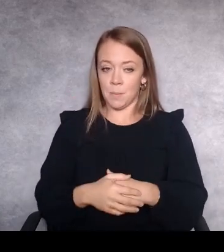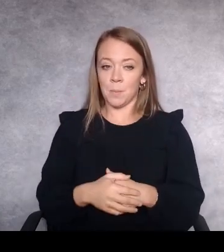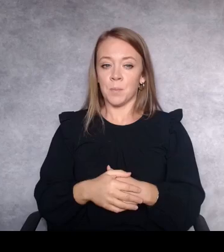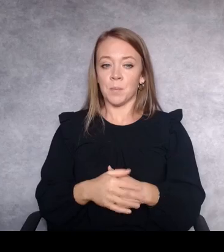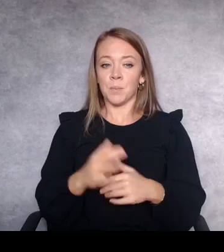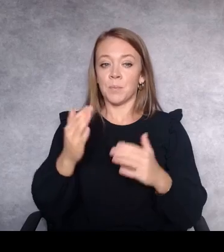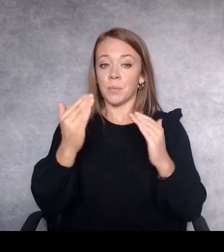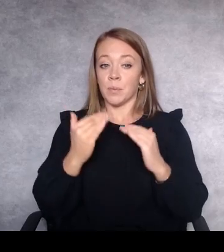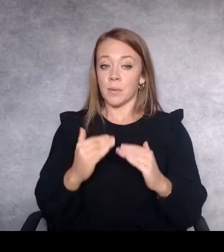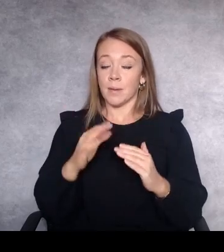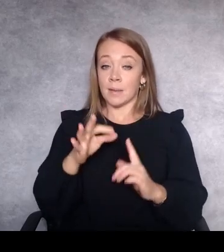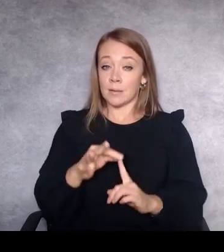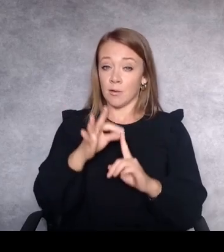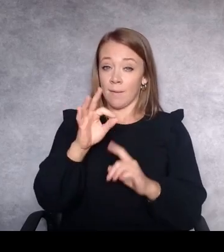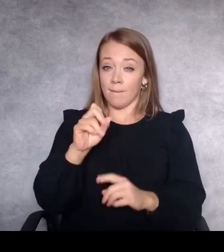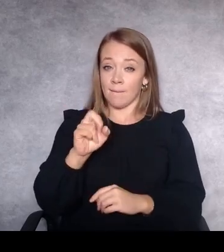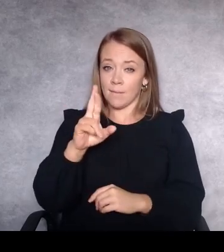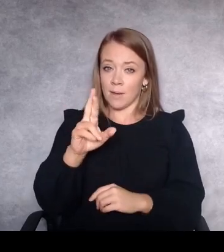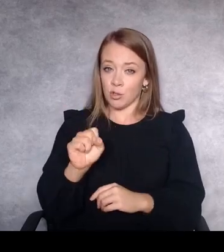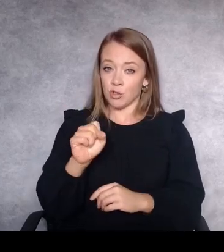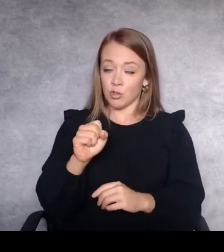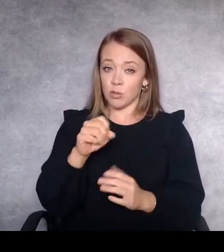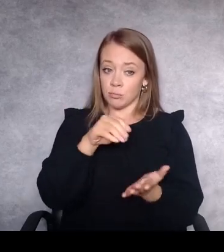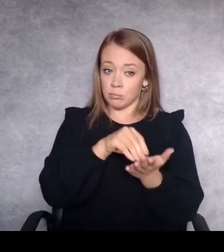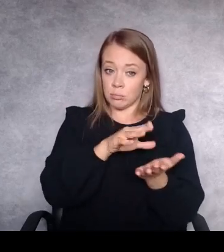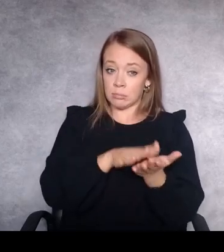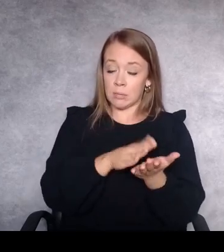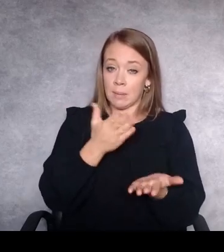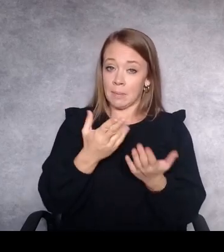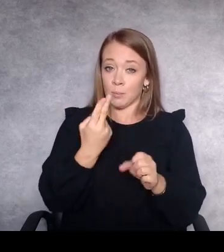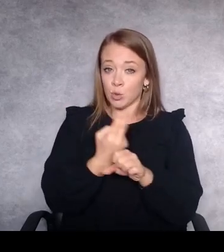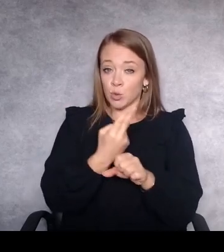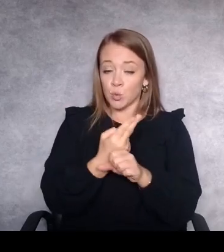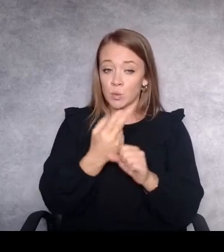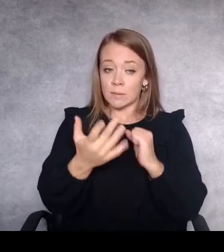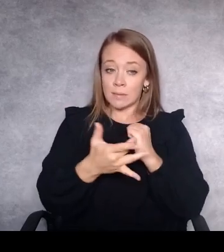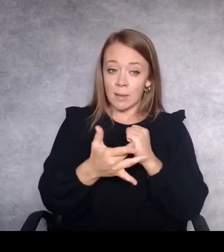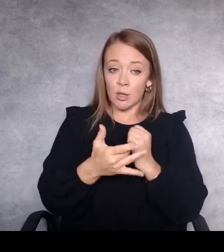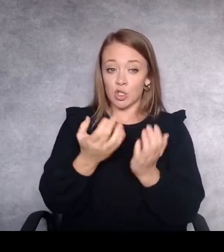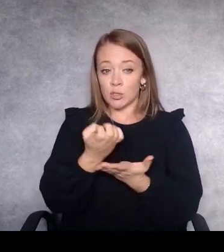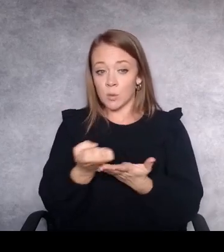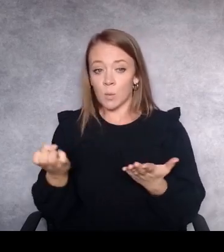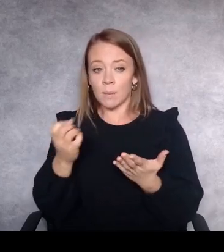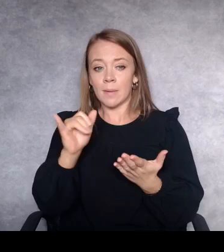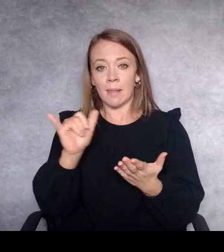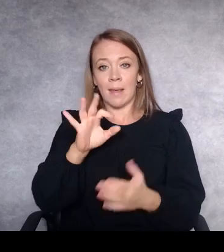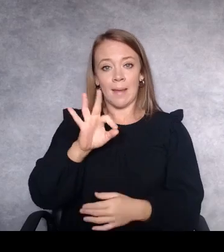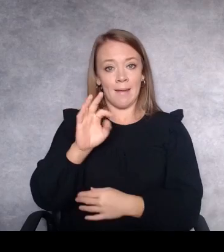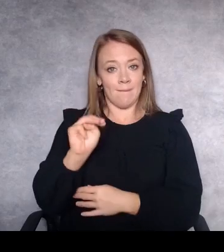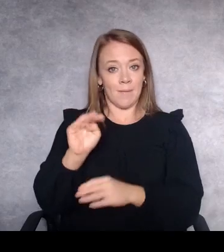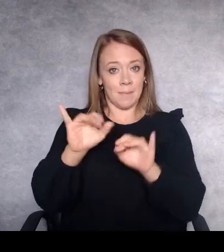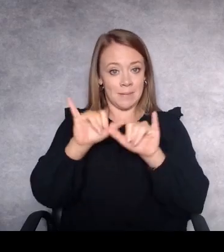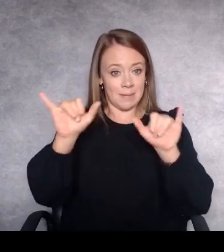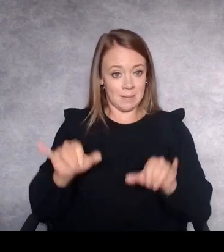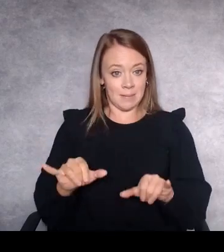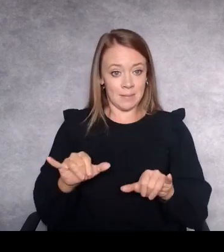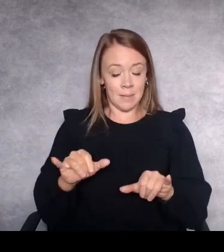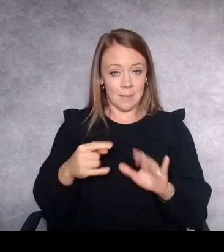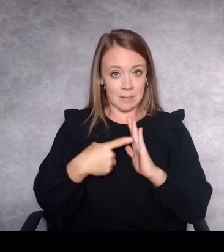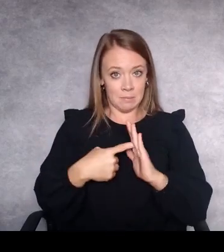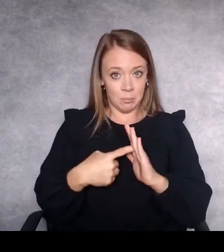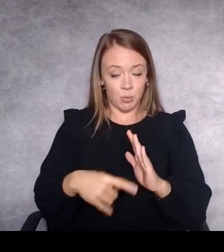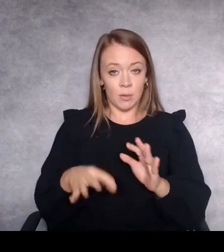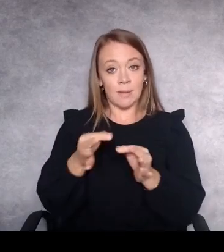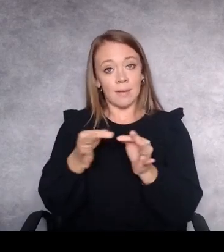If the special factors indicate the student uses a device, such as a frequency modulation or FM